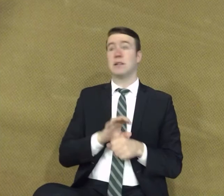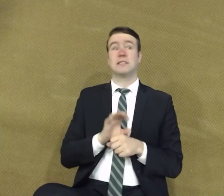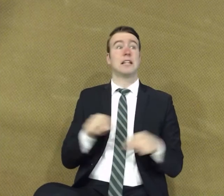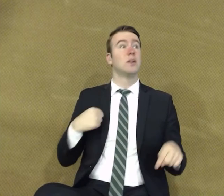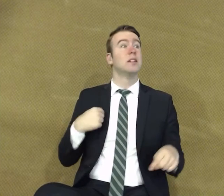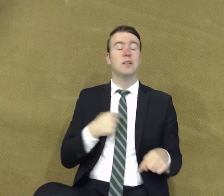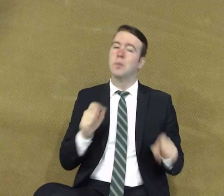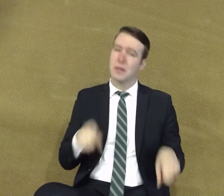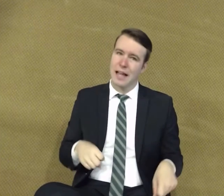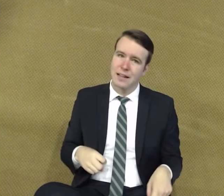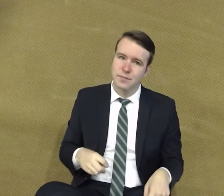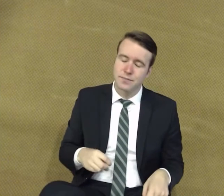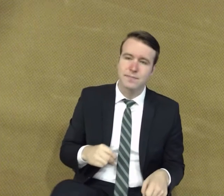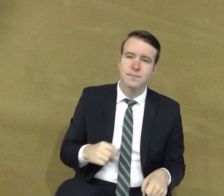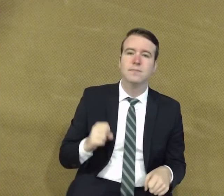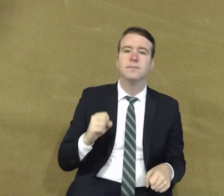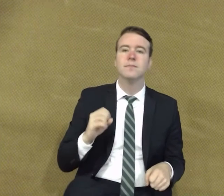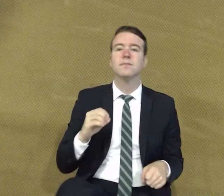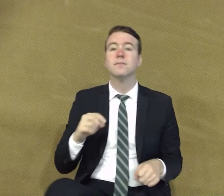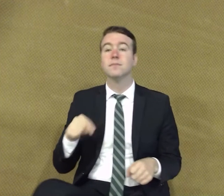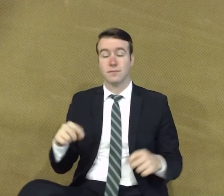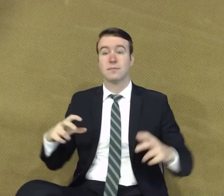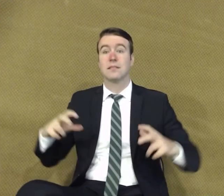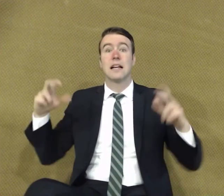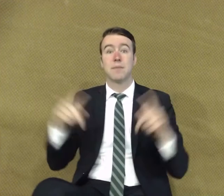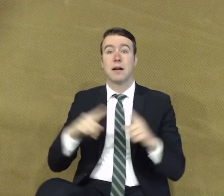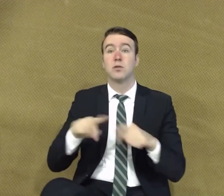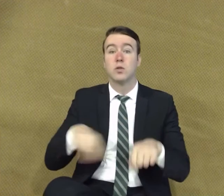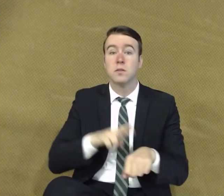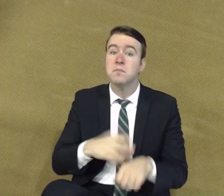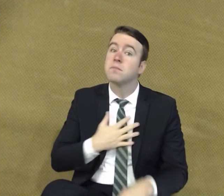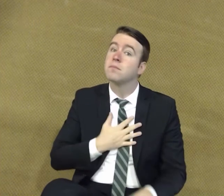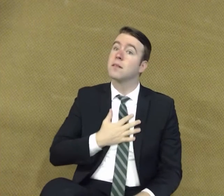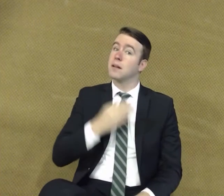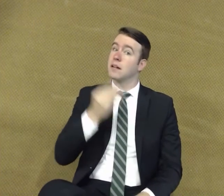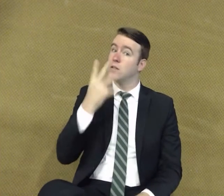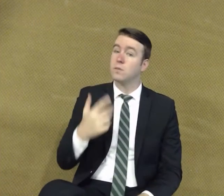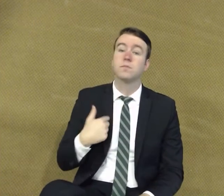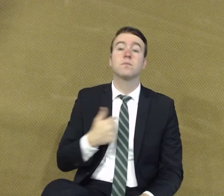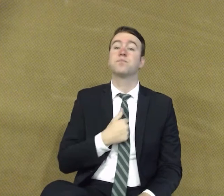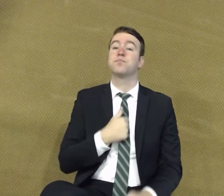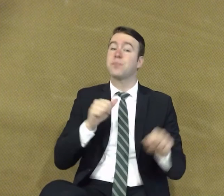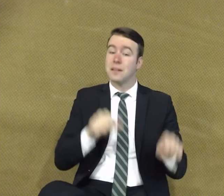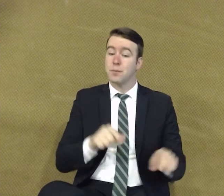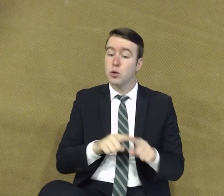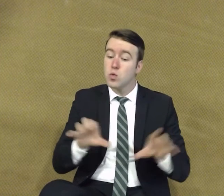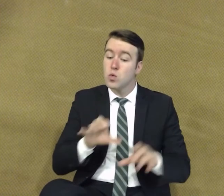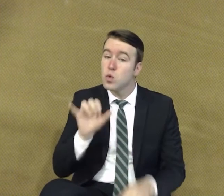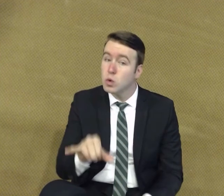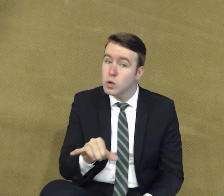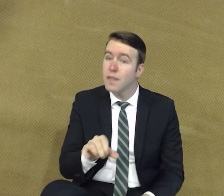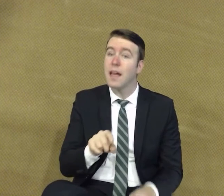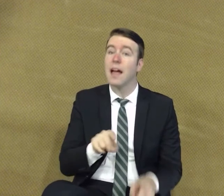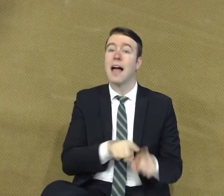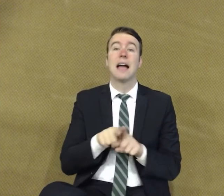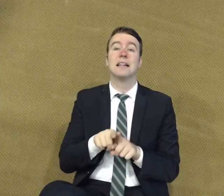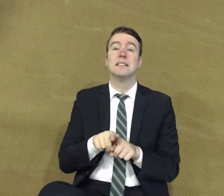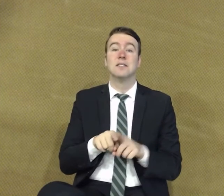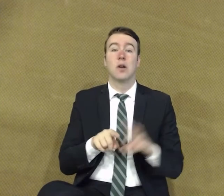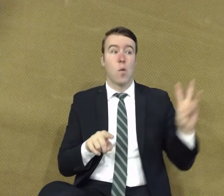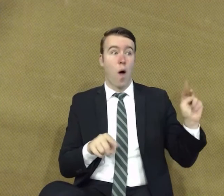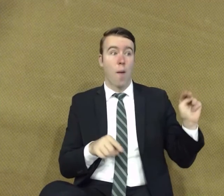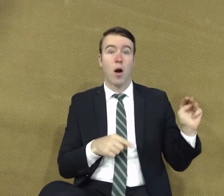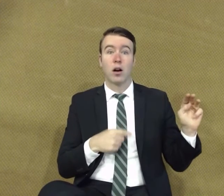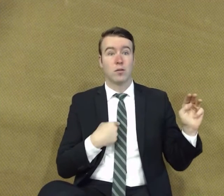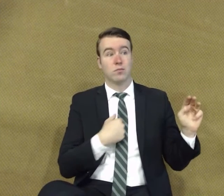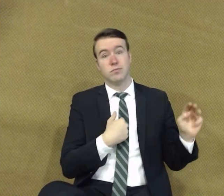we can. So when this gets back, let's please note that we were able to do that as good as